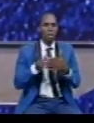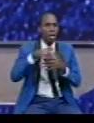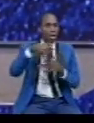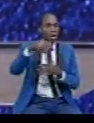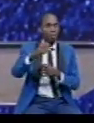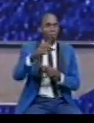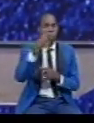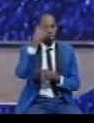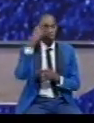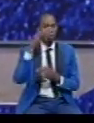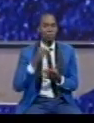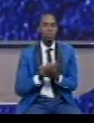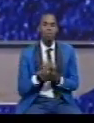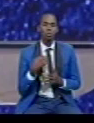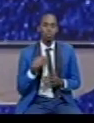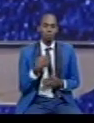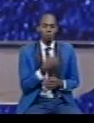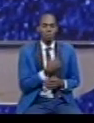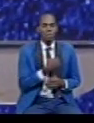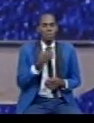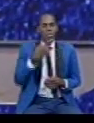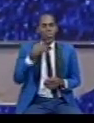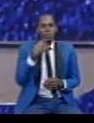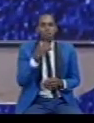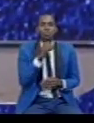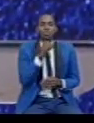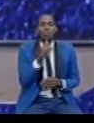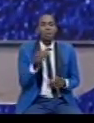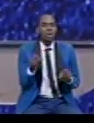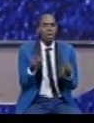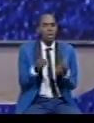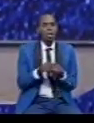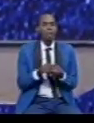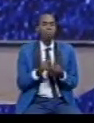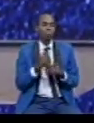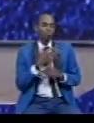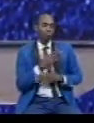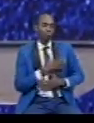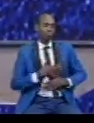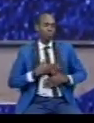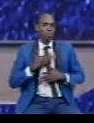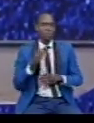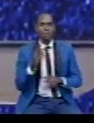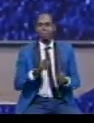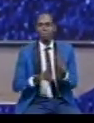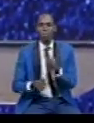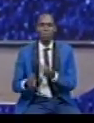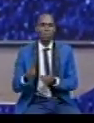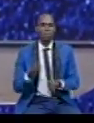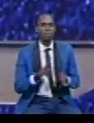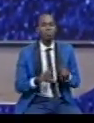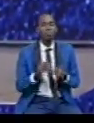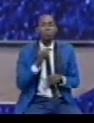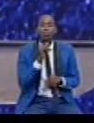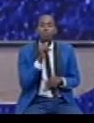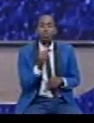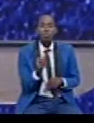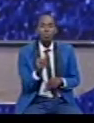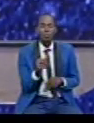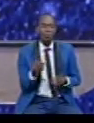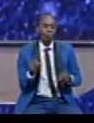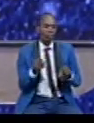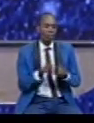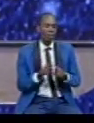that, we speak. Not as pleasing men, not